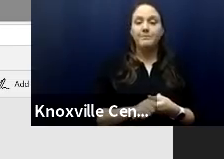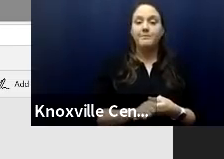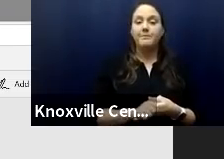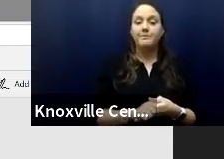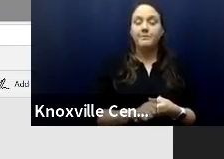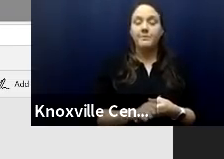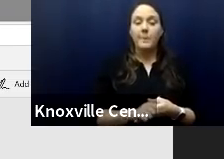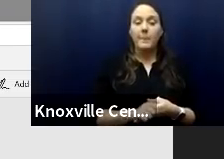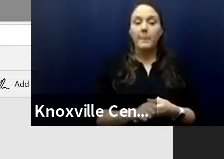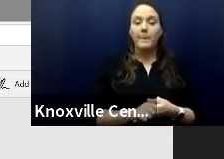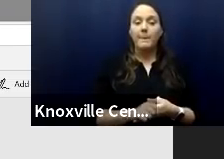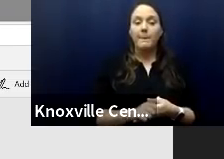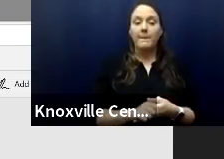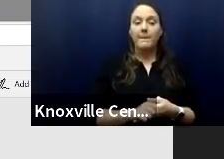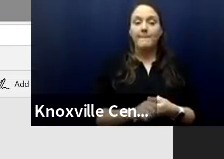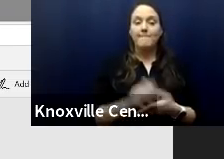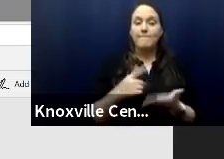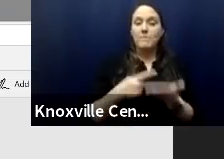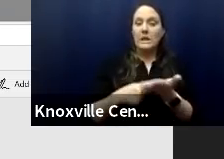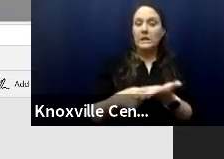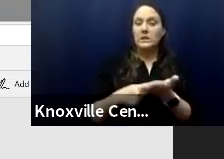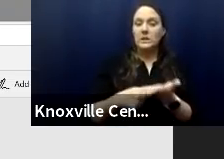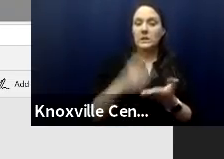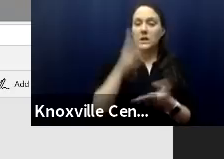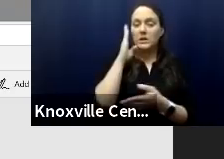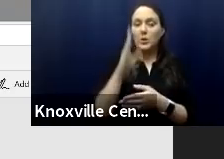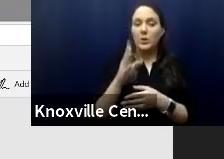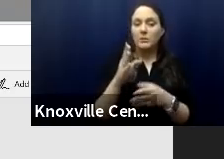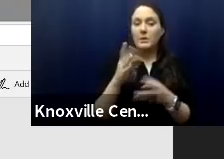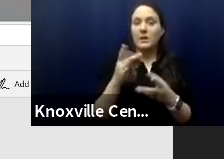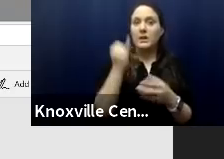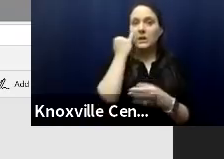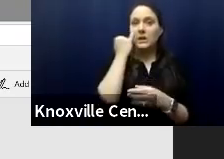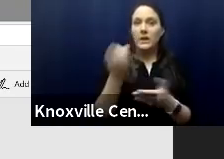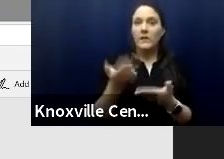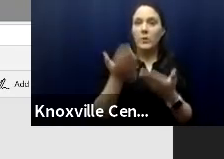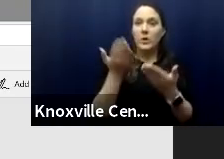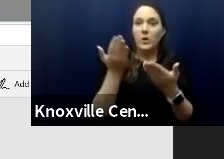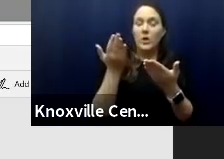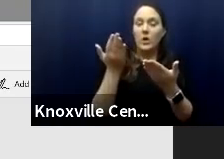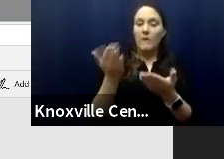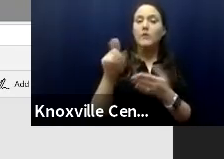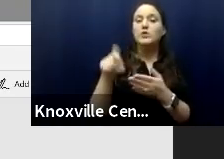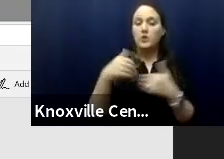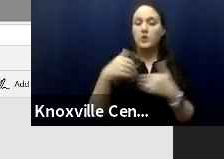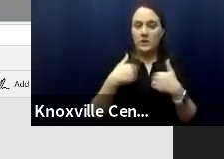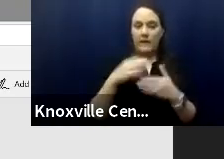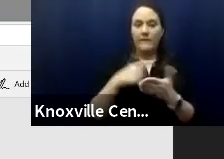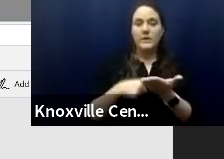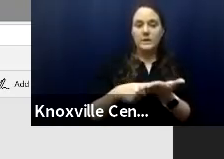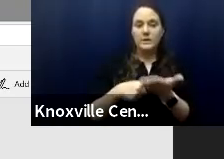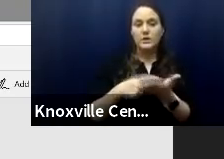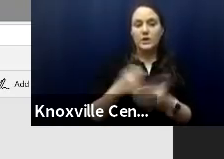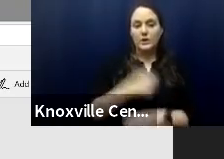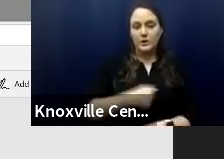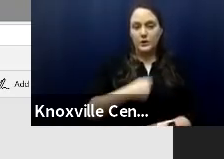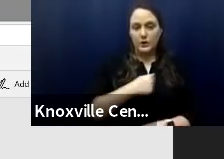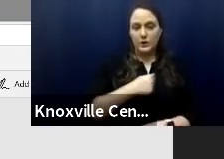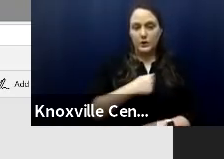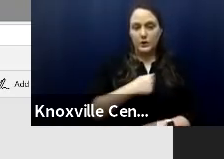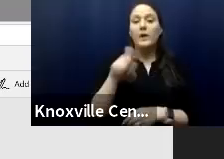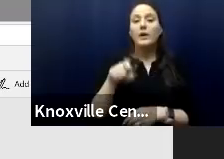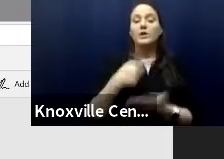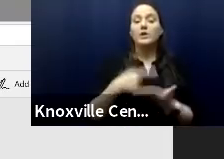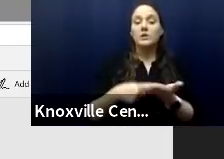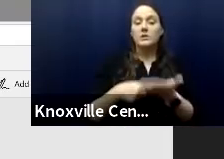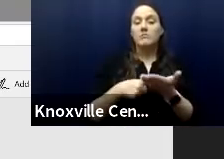The discussion would be whether we offer we should have discussion, I'm sorry. the discussion should be at this point directed